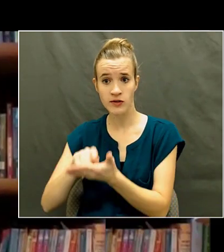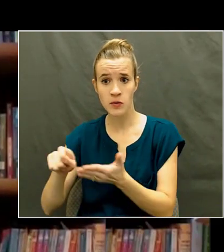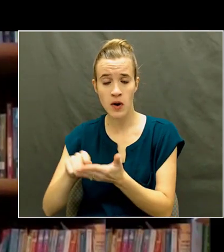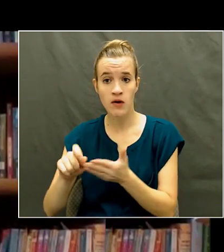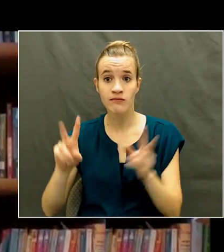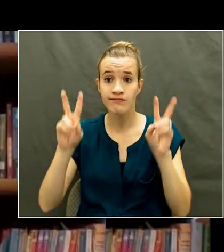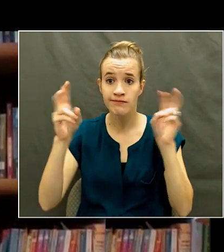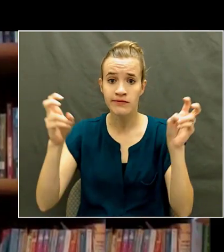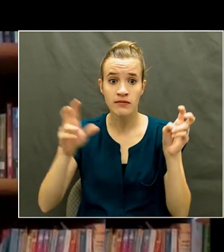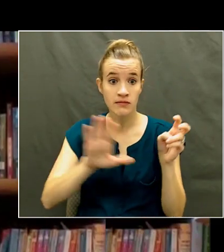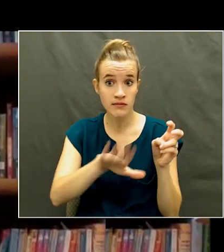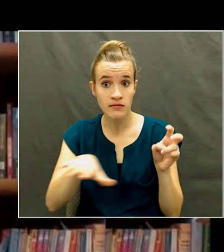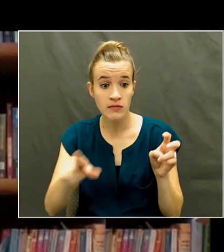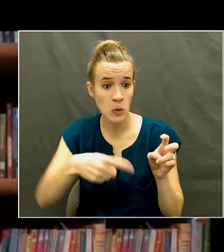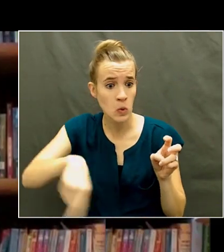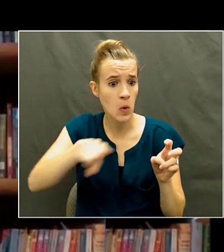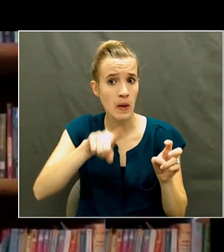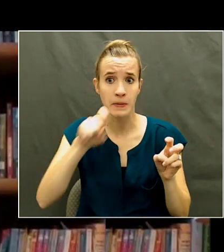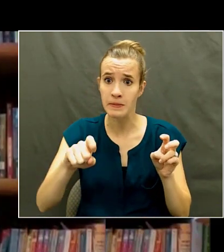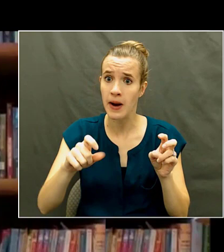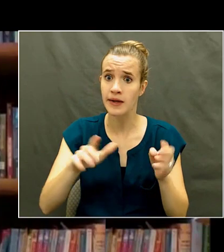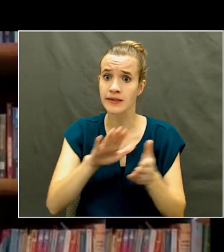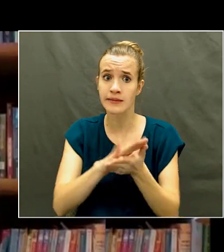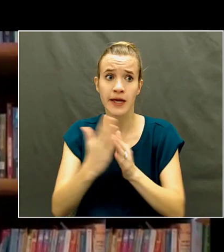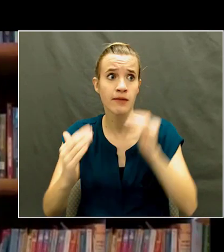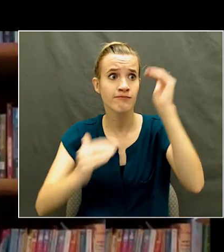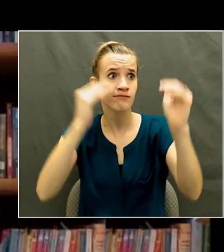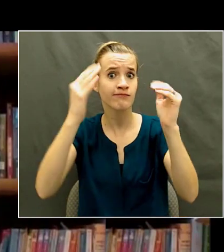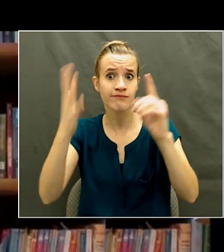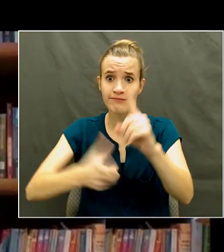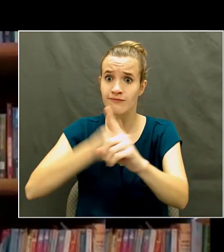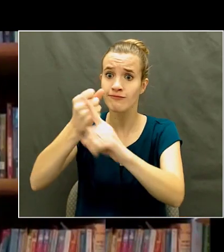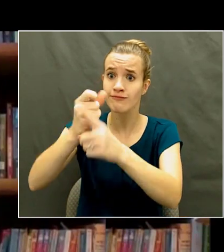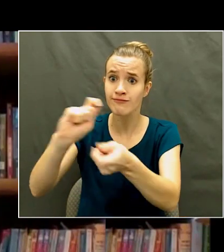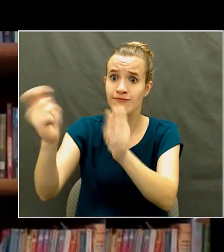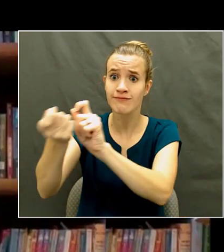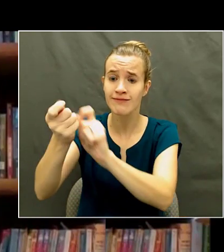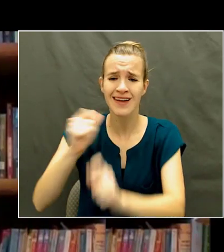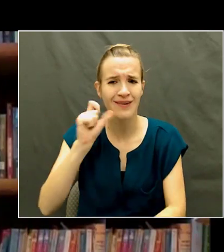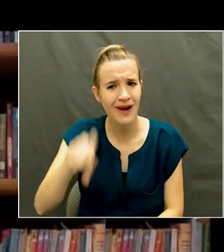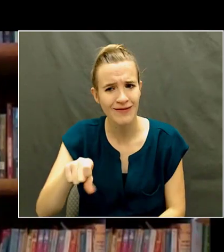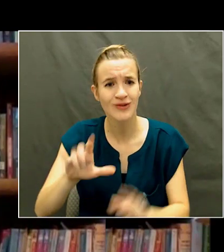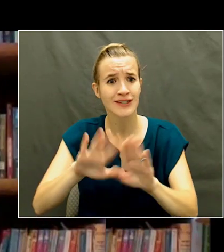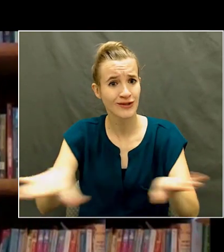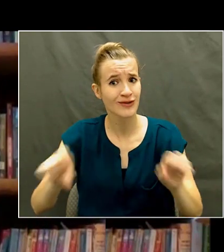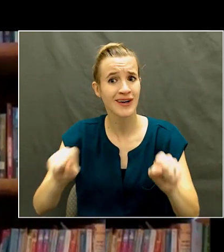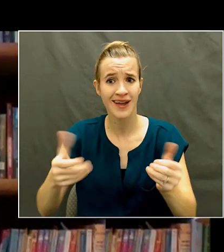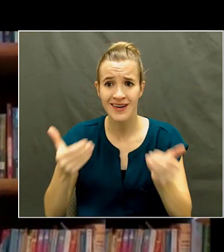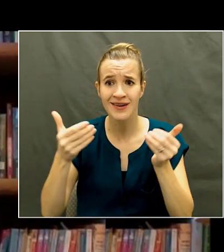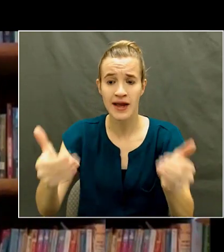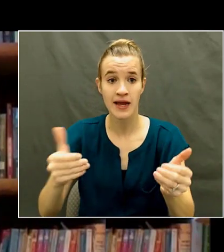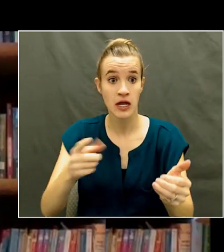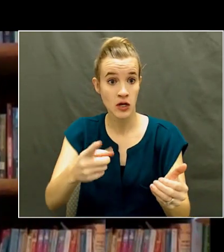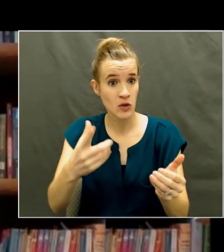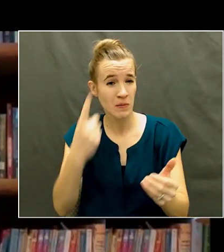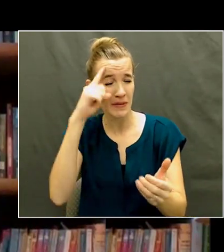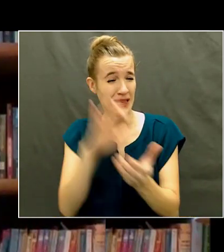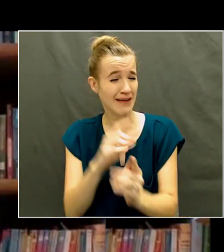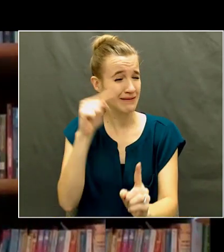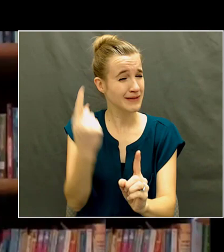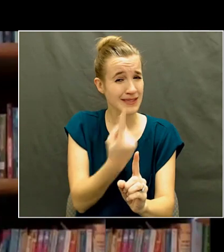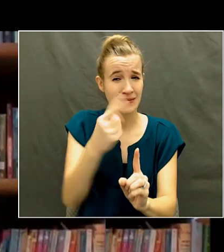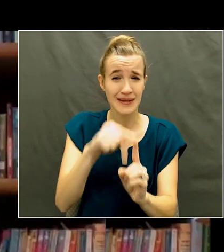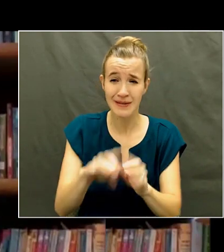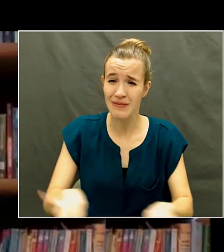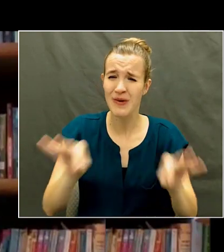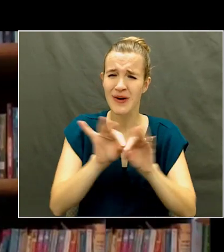to be a grown up to make a difference. If you believe in something, say it loud for everyone to hear."